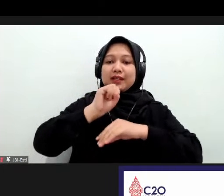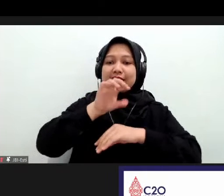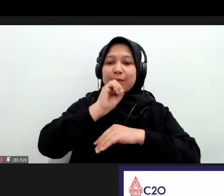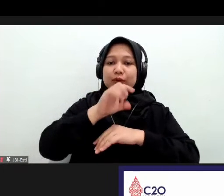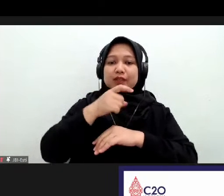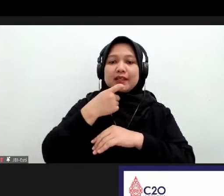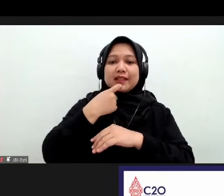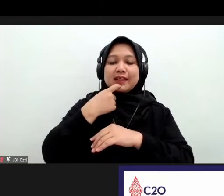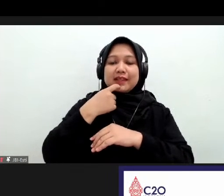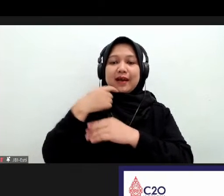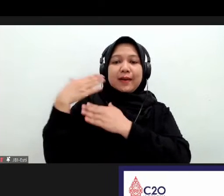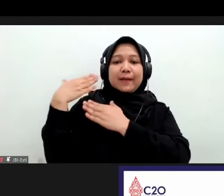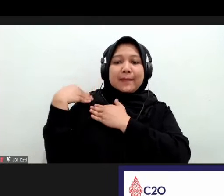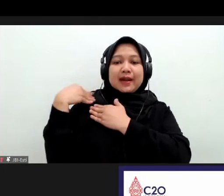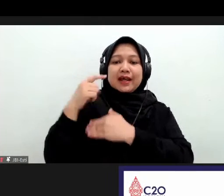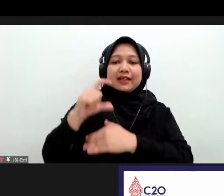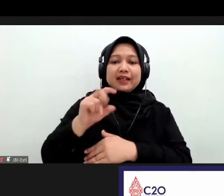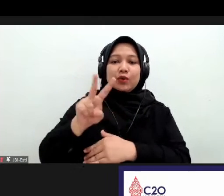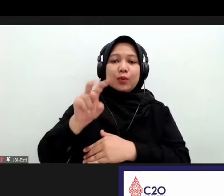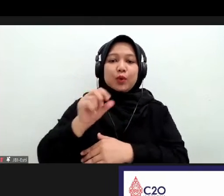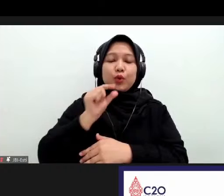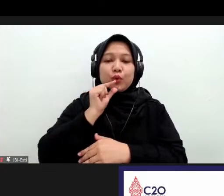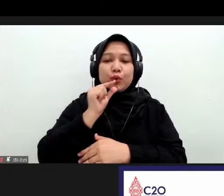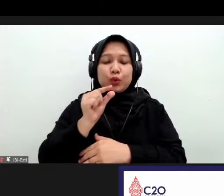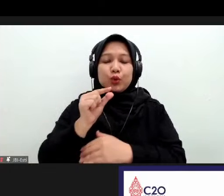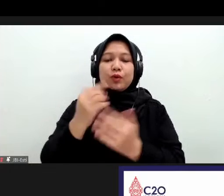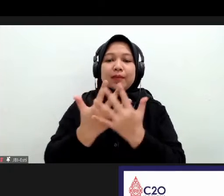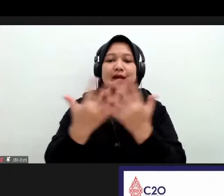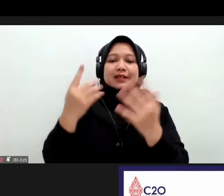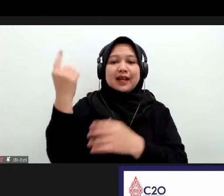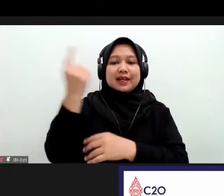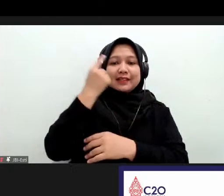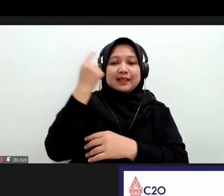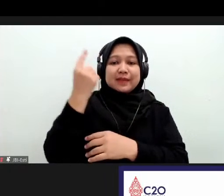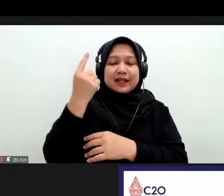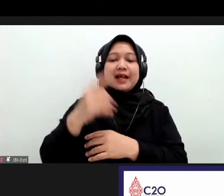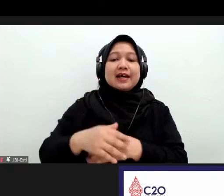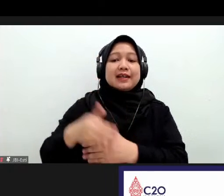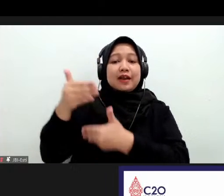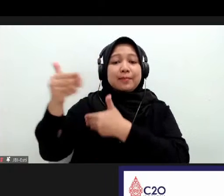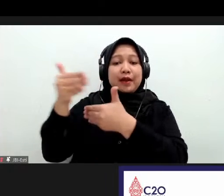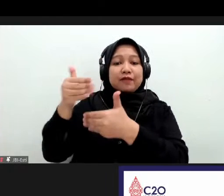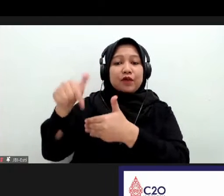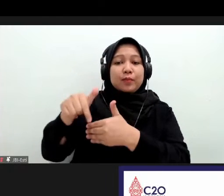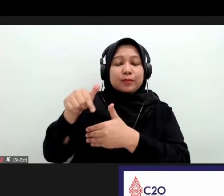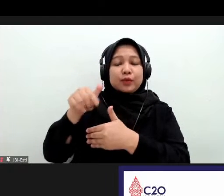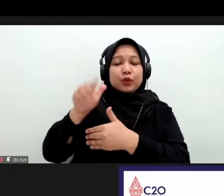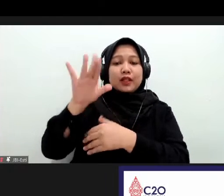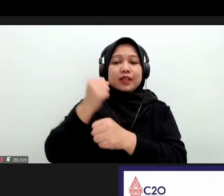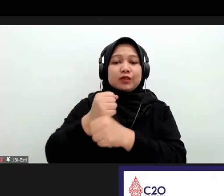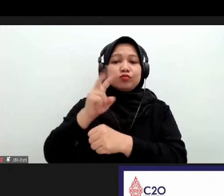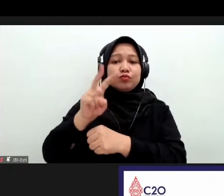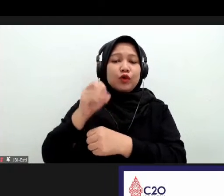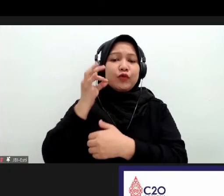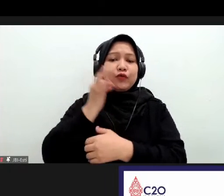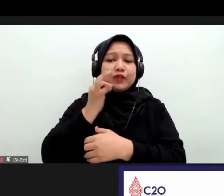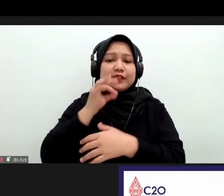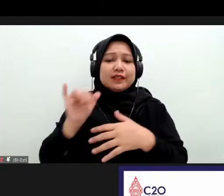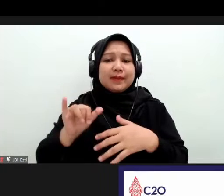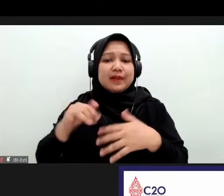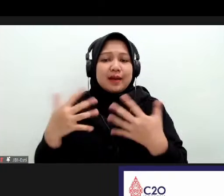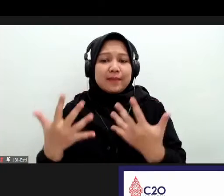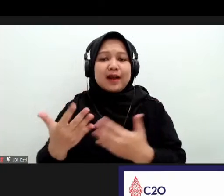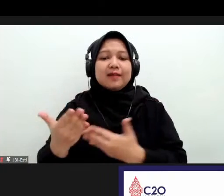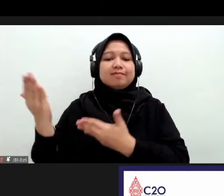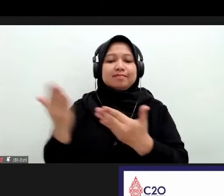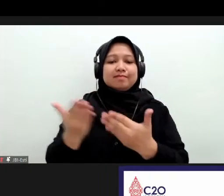the welcoming remarks from Secretariat, which is the role of C20 platform to bring civil society's voices and agenda